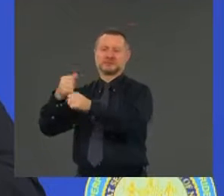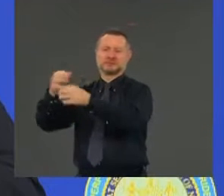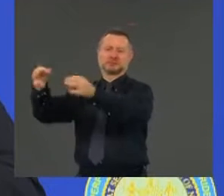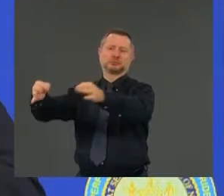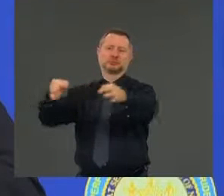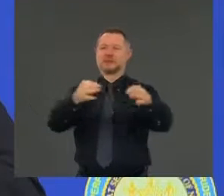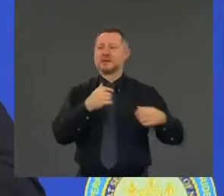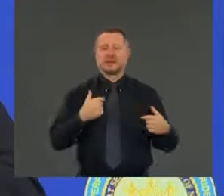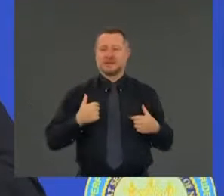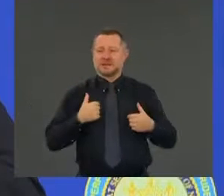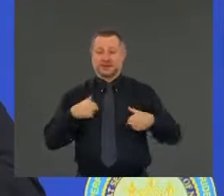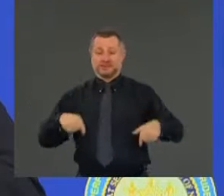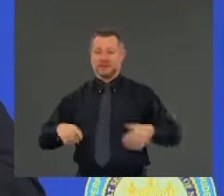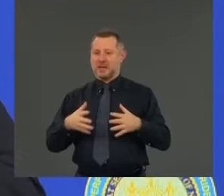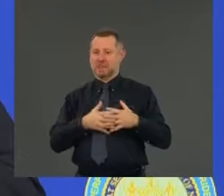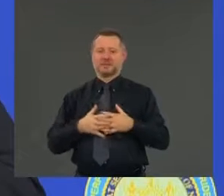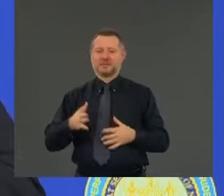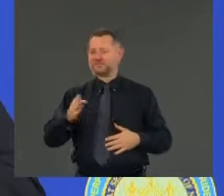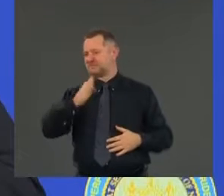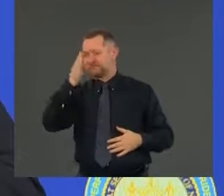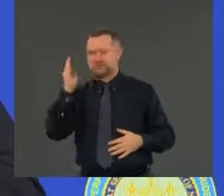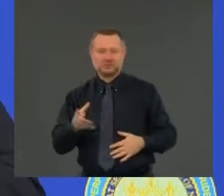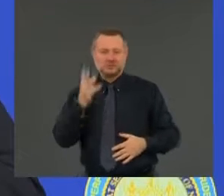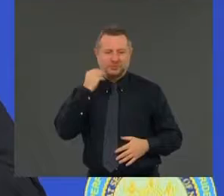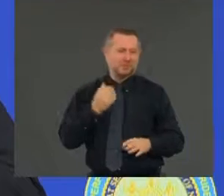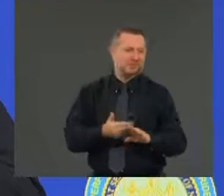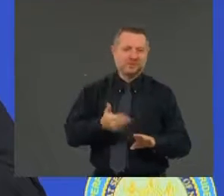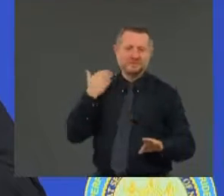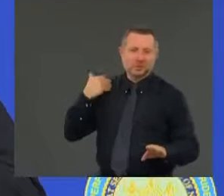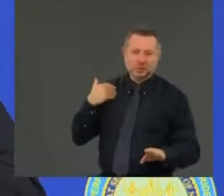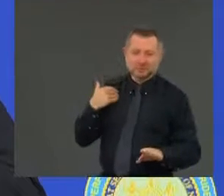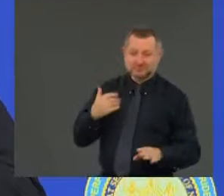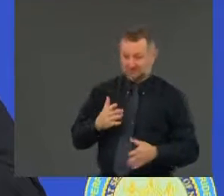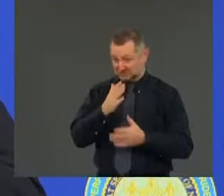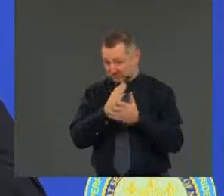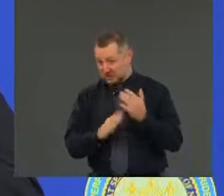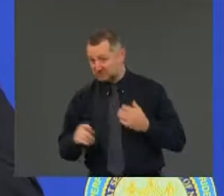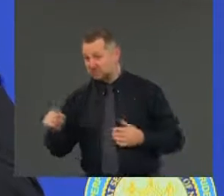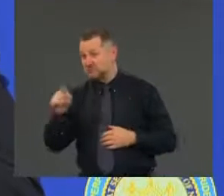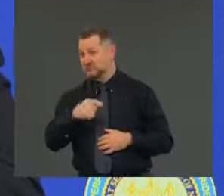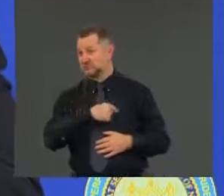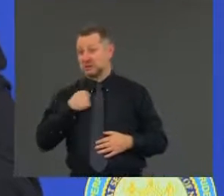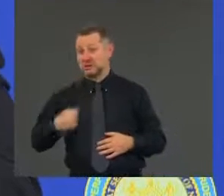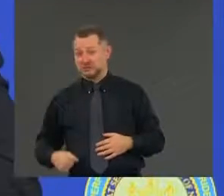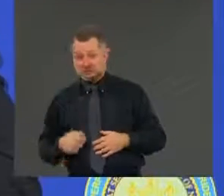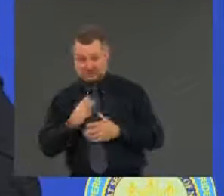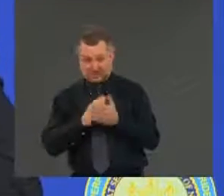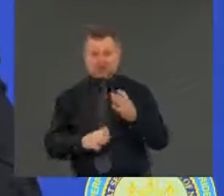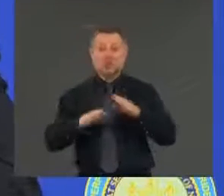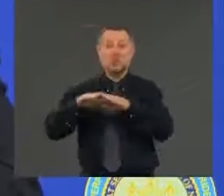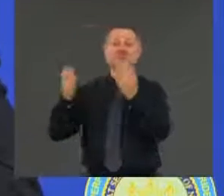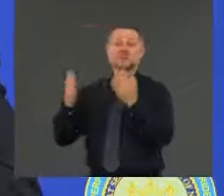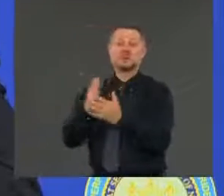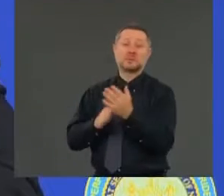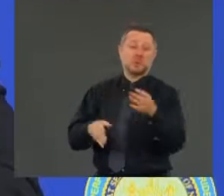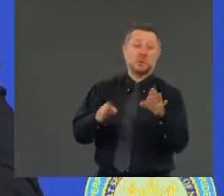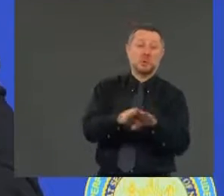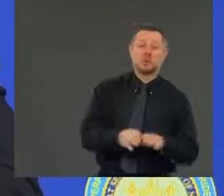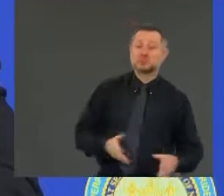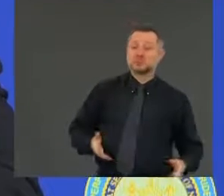never been here before. You know, they opened some parts of China, And just because the government says, okay, we're